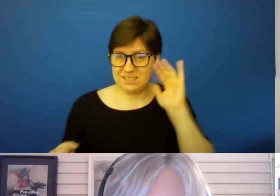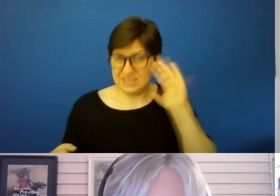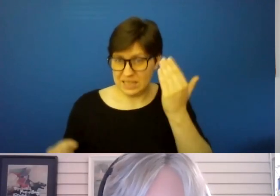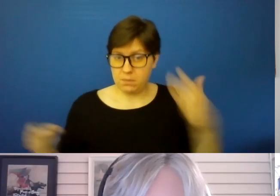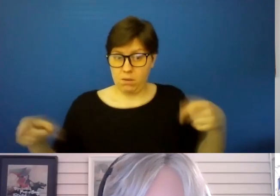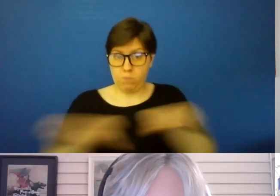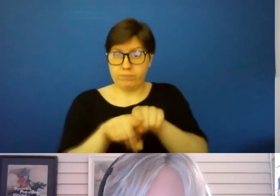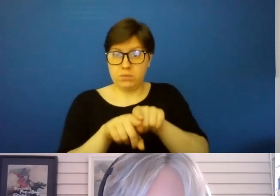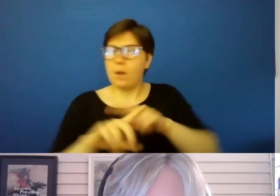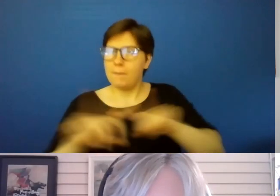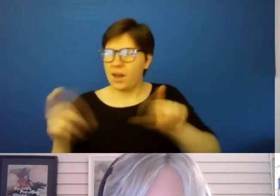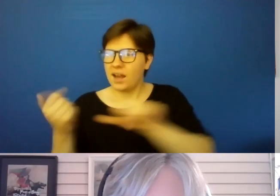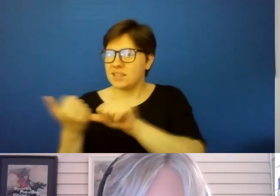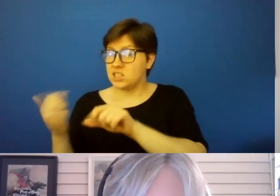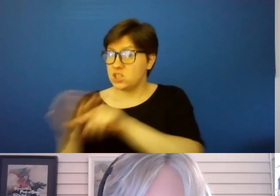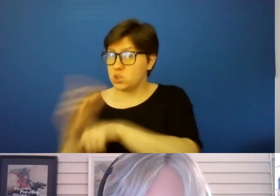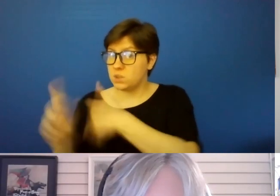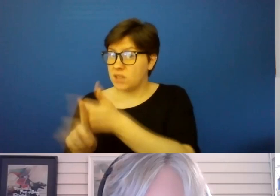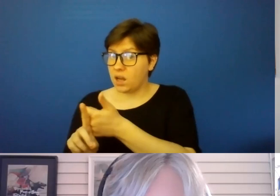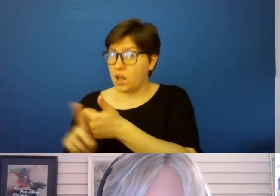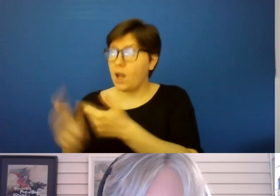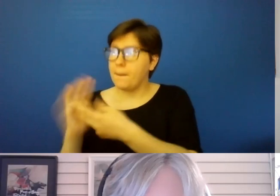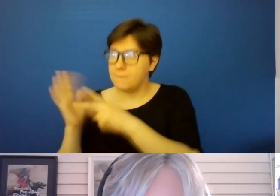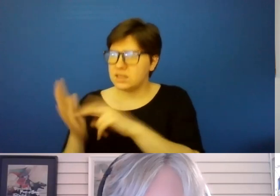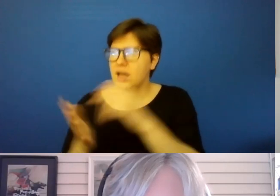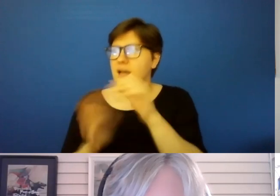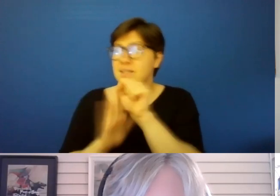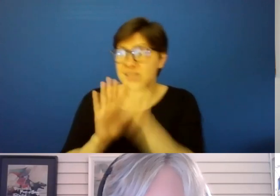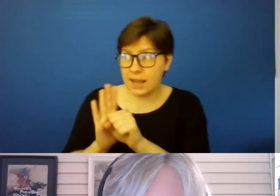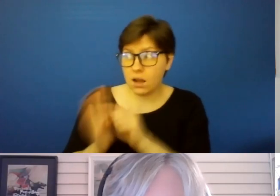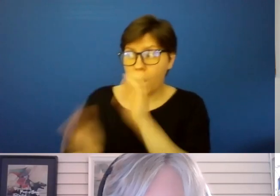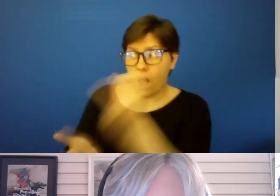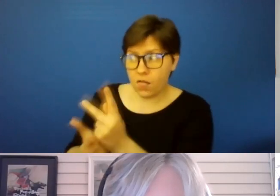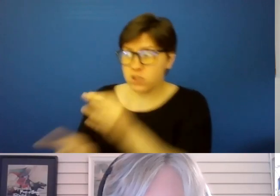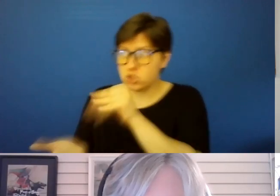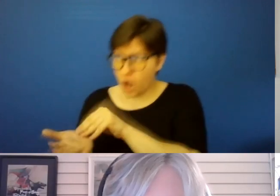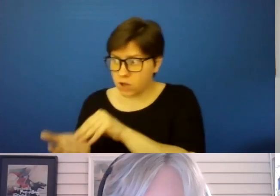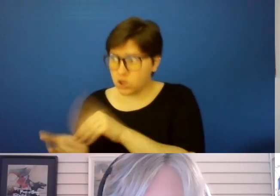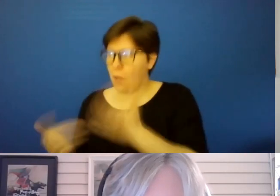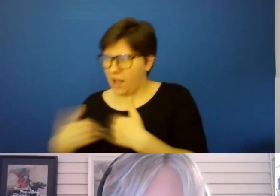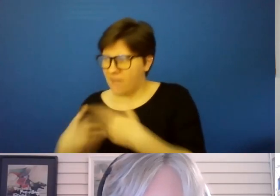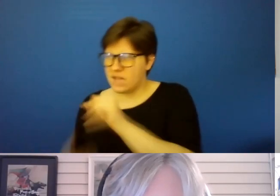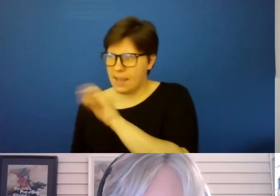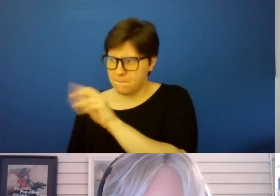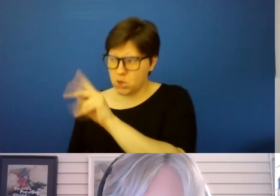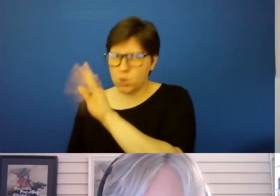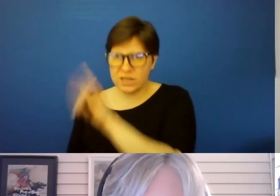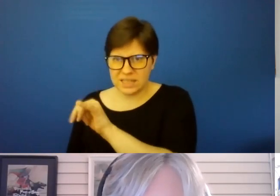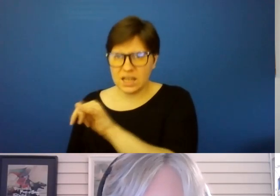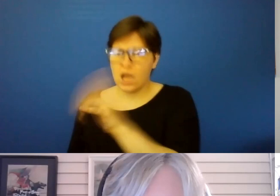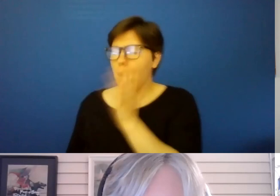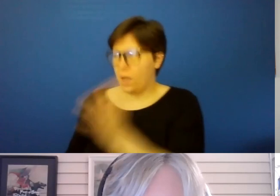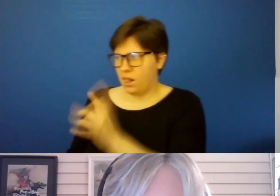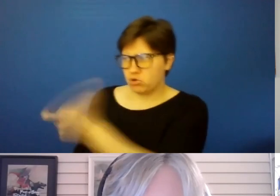suicide involves the state authorizing a doctor who gets immunity, who prescribes